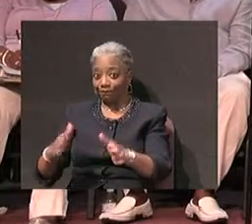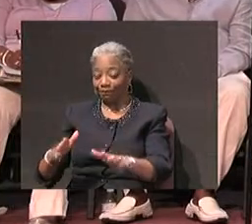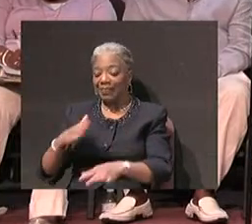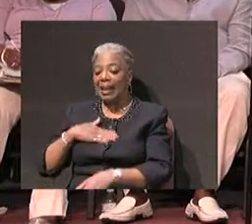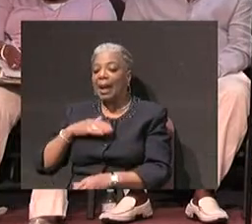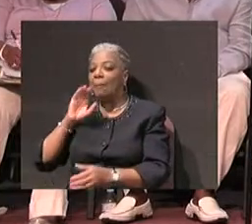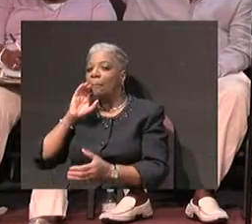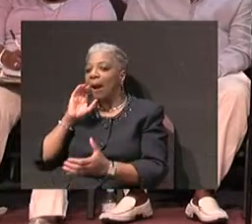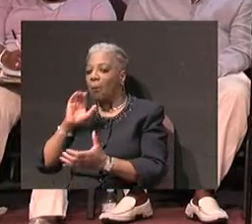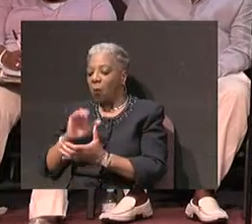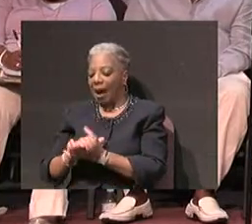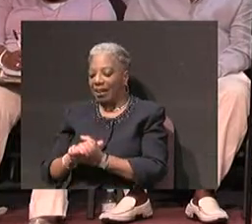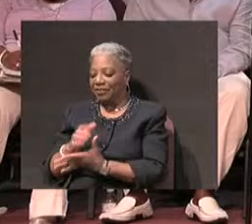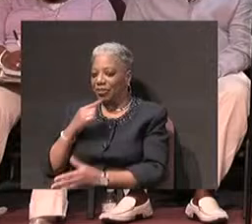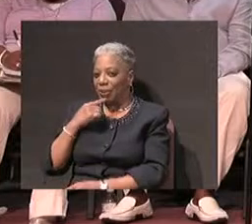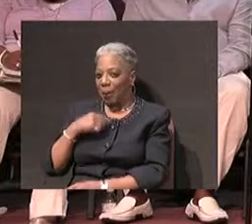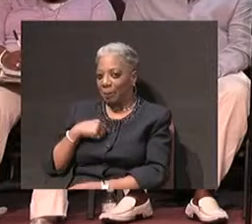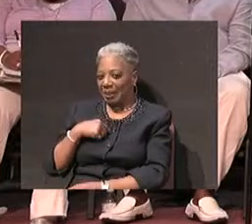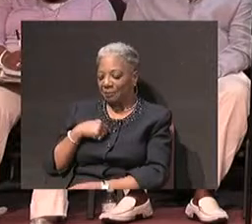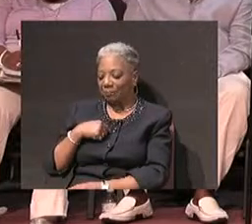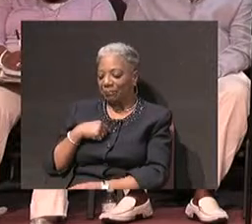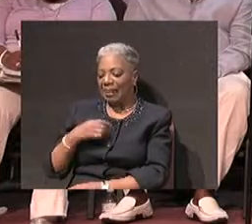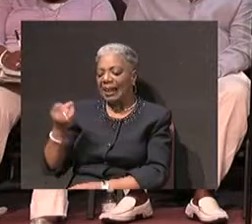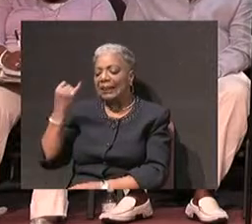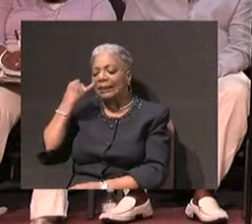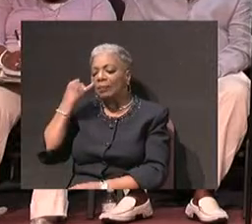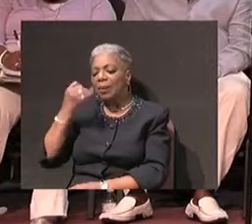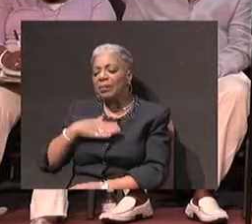what? If my mother had not passed,